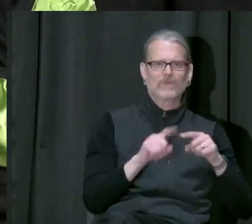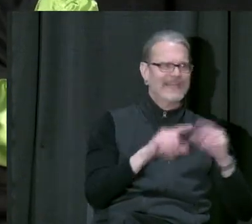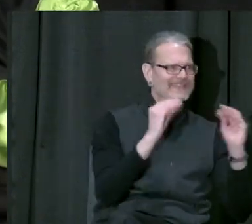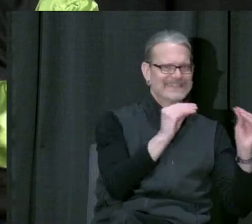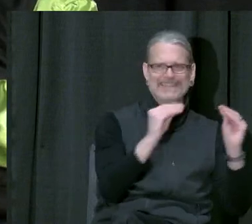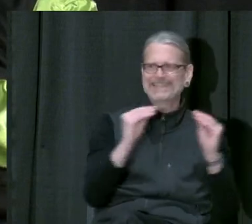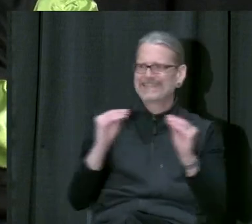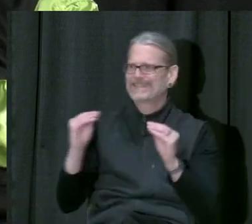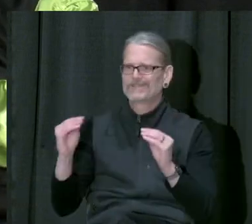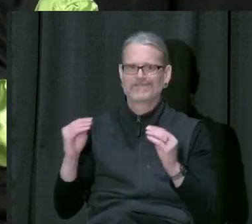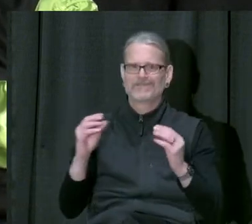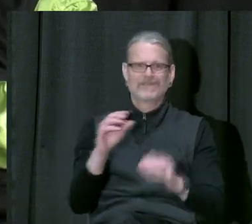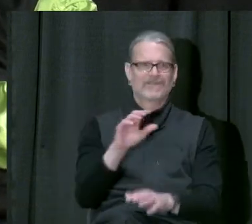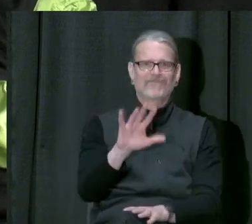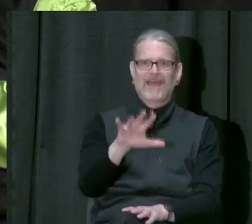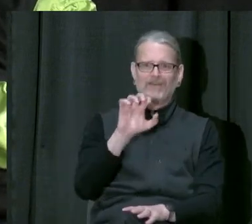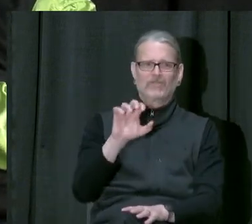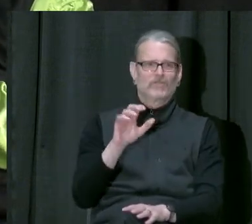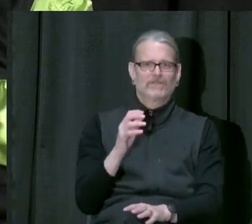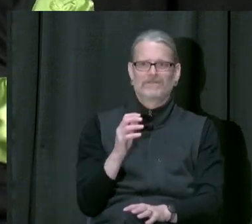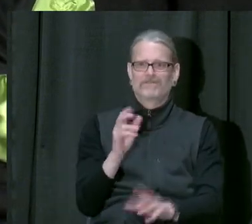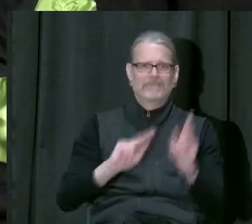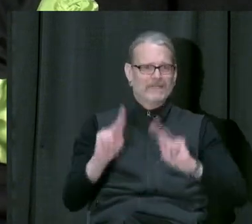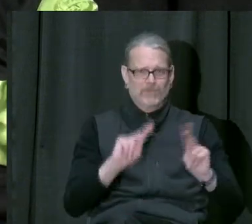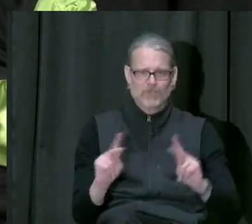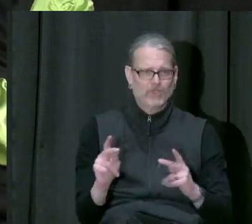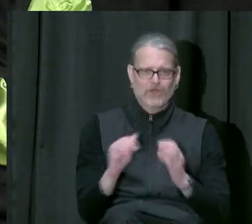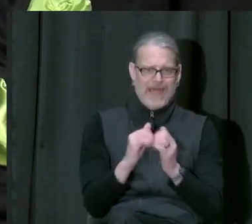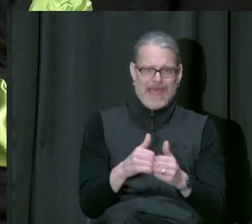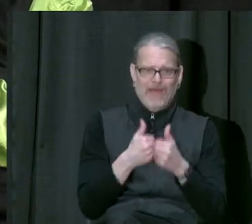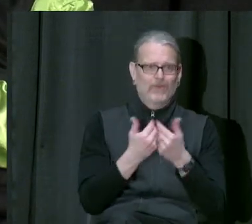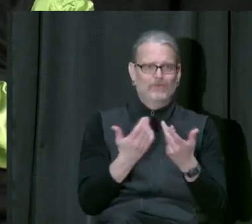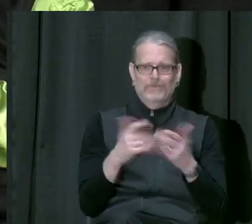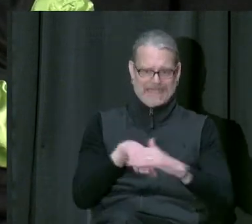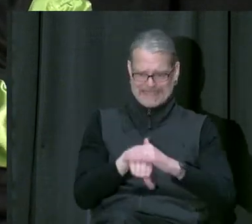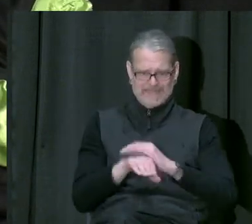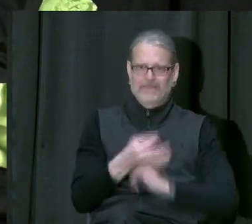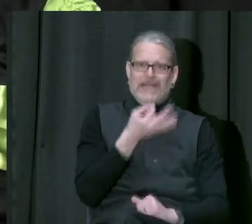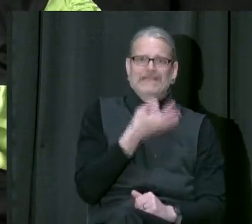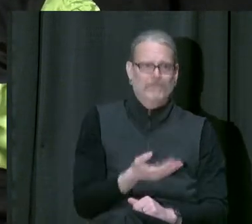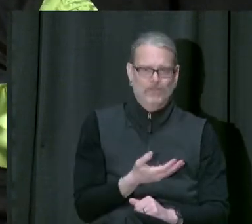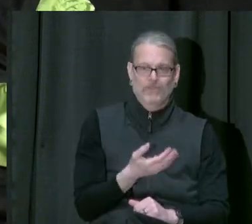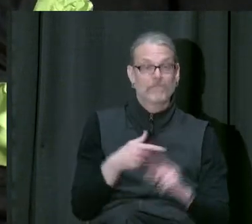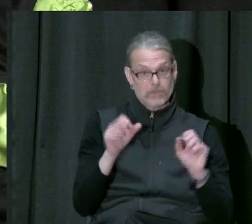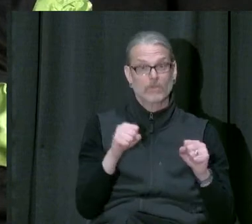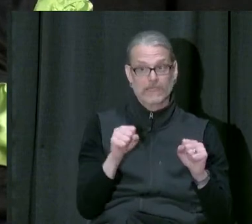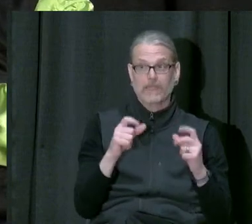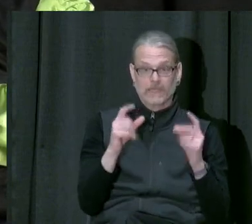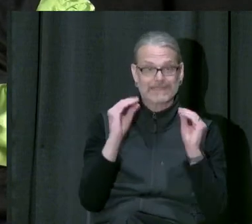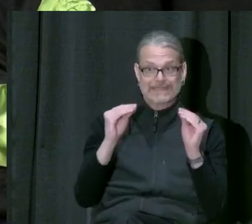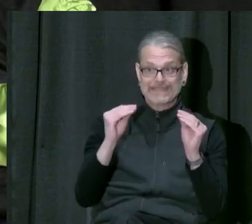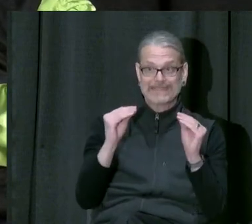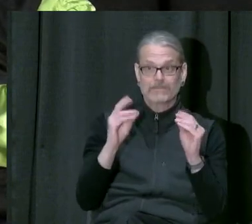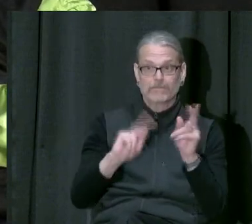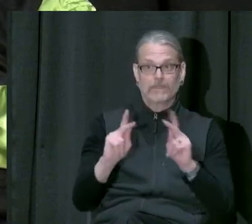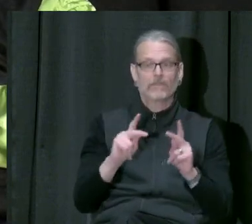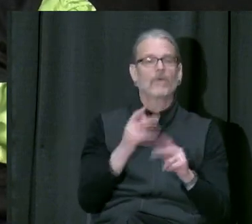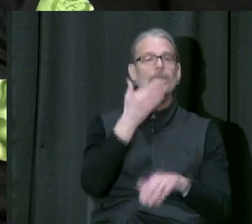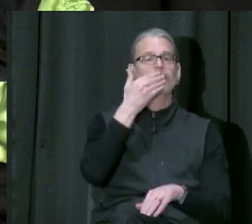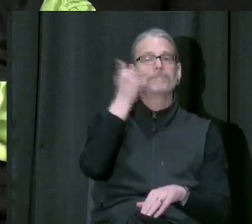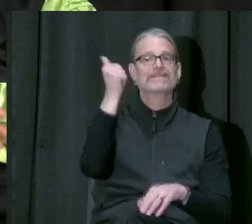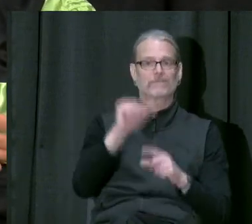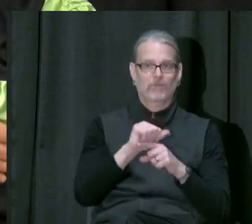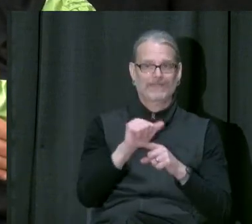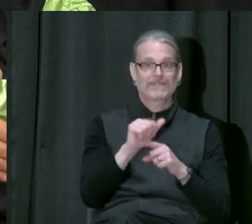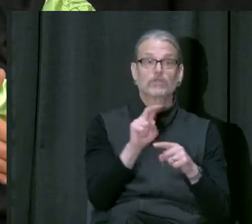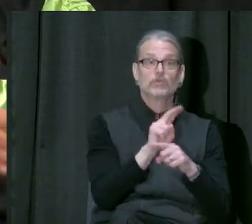a 500, you know, person organization how to be an accessibility expert, but you can teach them some best practices of using Word,